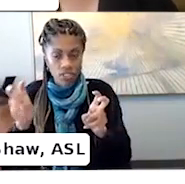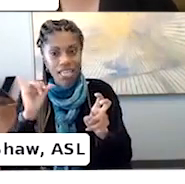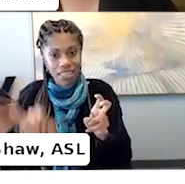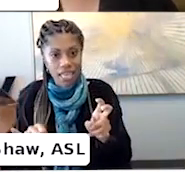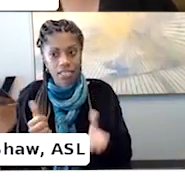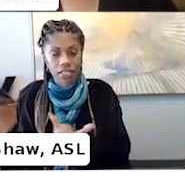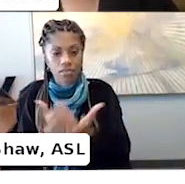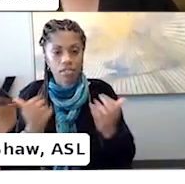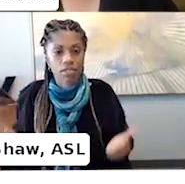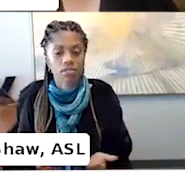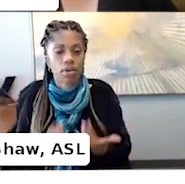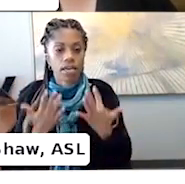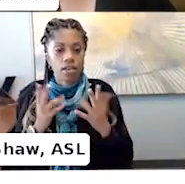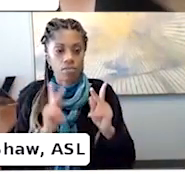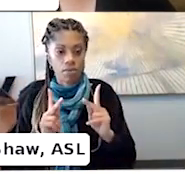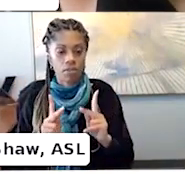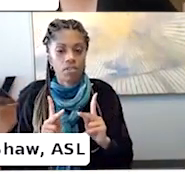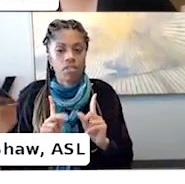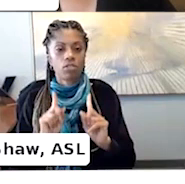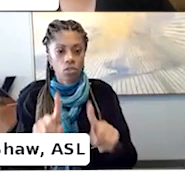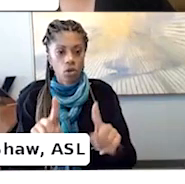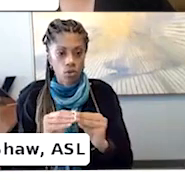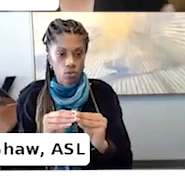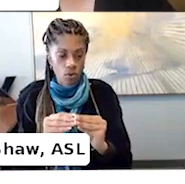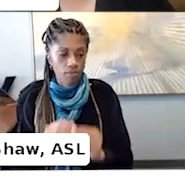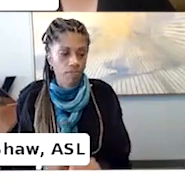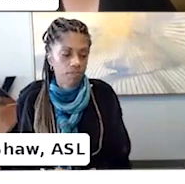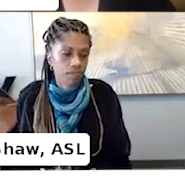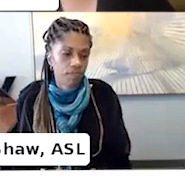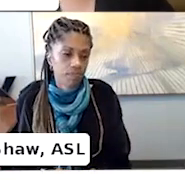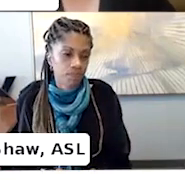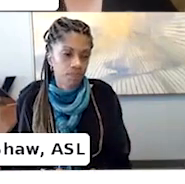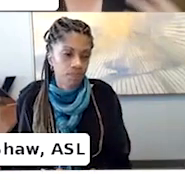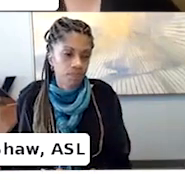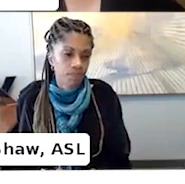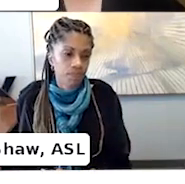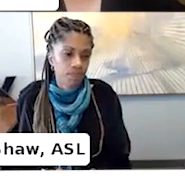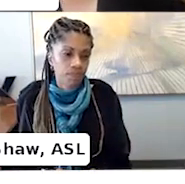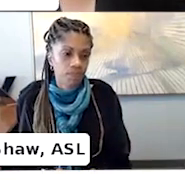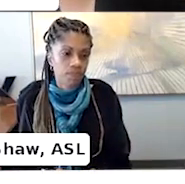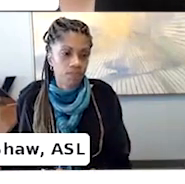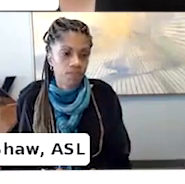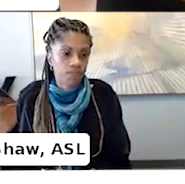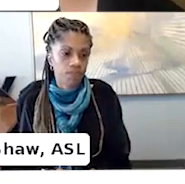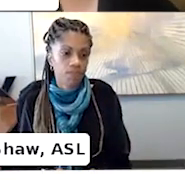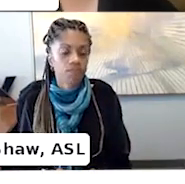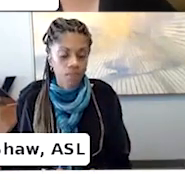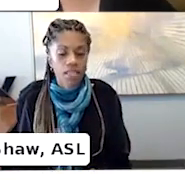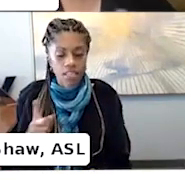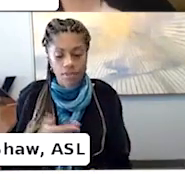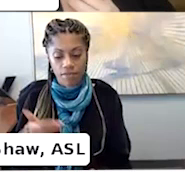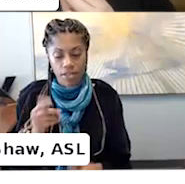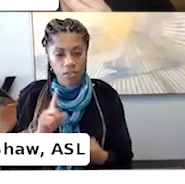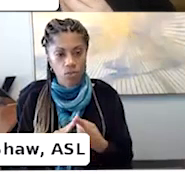always remember is that we've asked folks who have been invited to record by an organization that we might work with, a